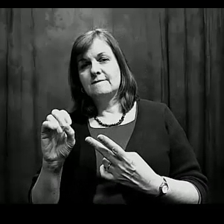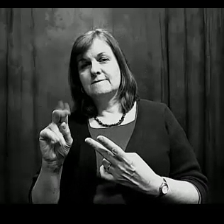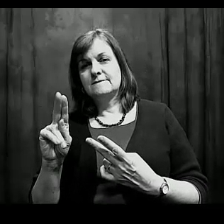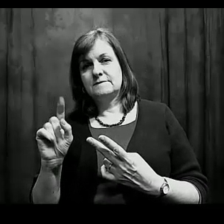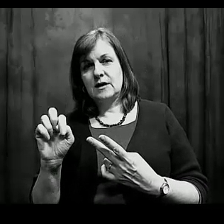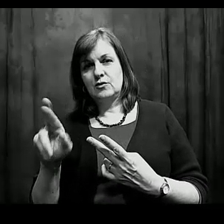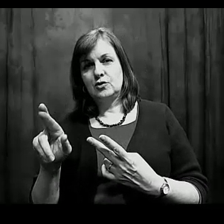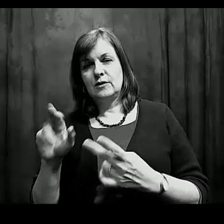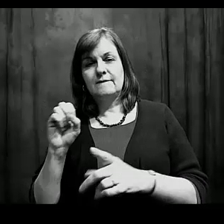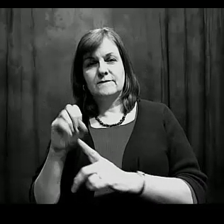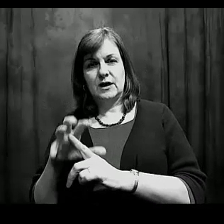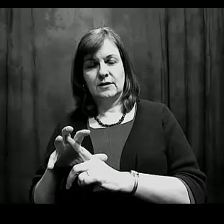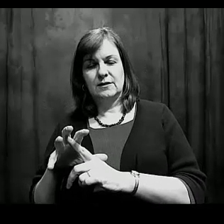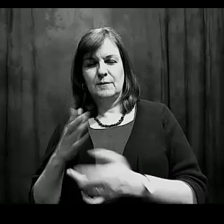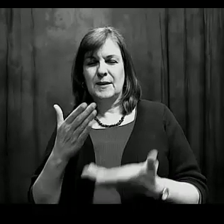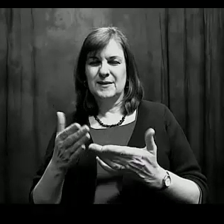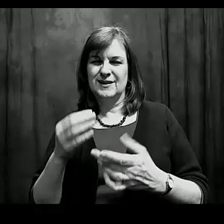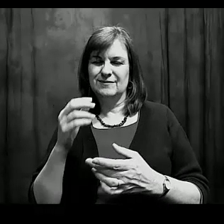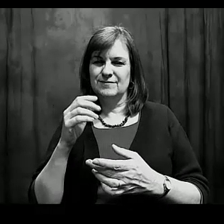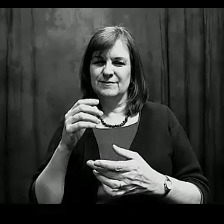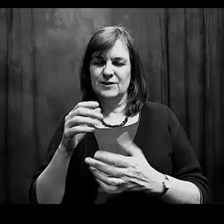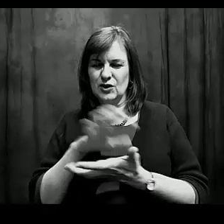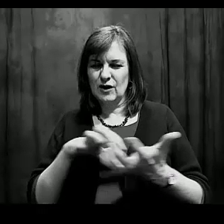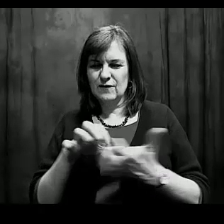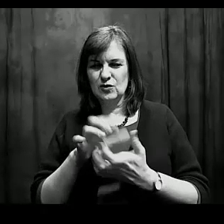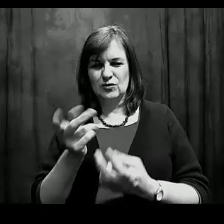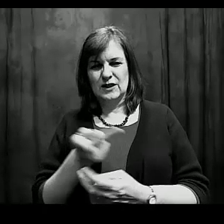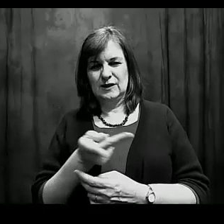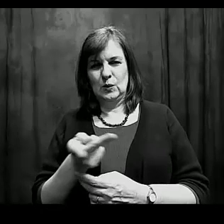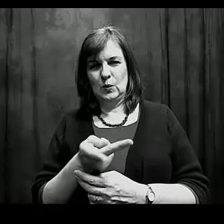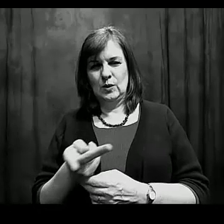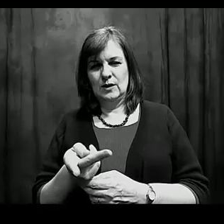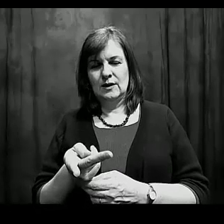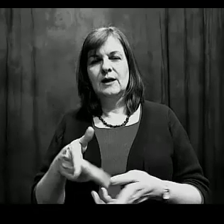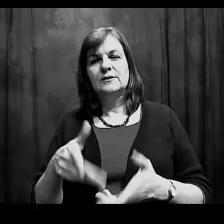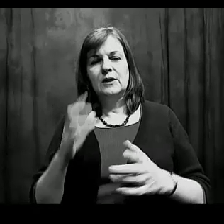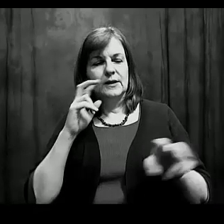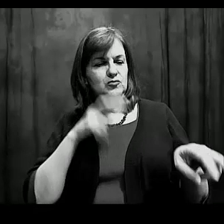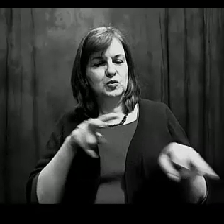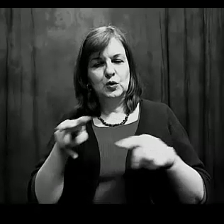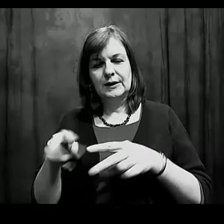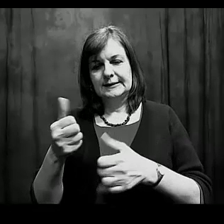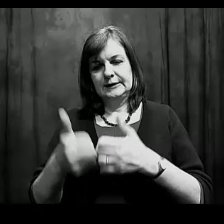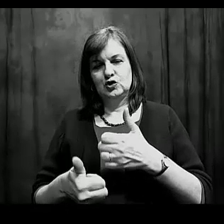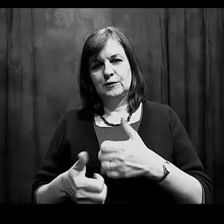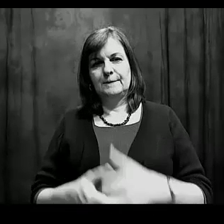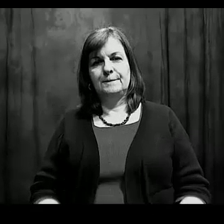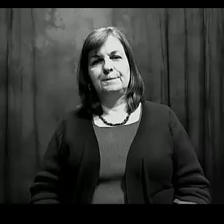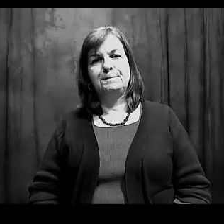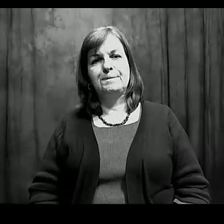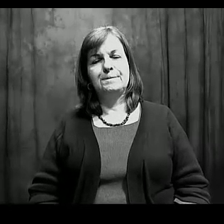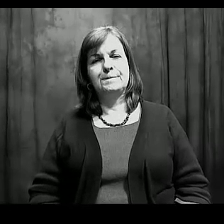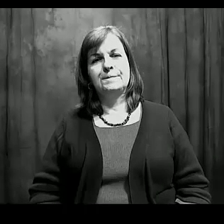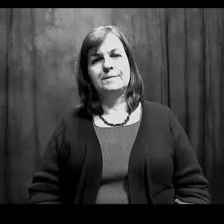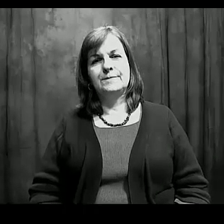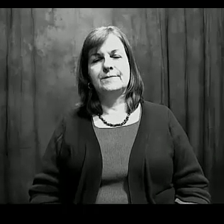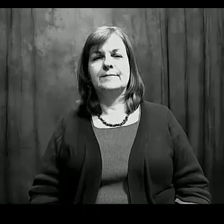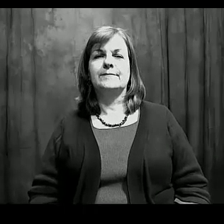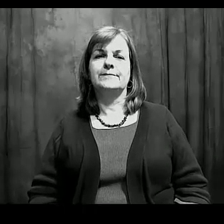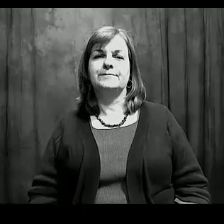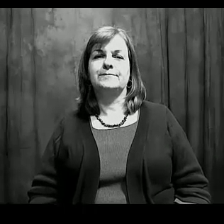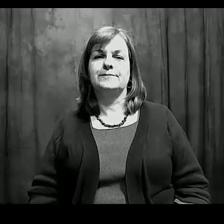founder effect. So you may have trouble distinguishing the two of these. So let's take them one at a time.